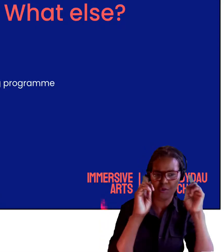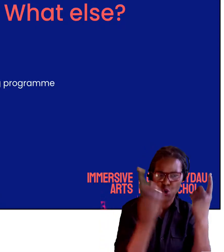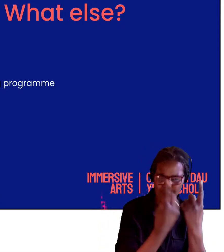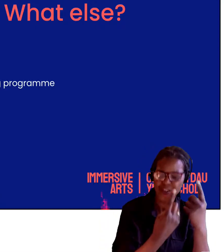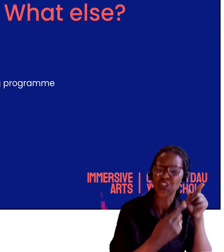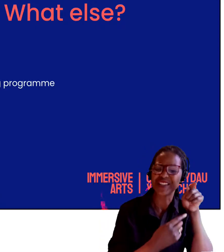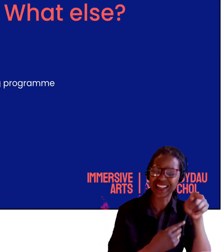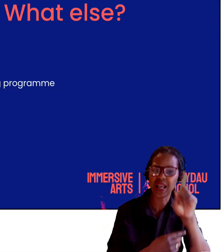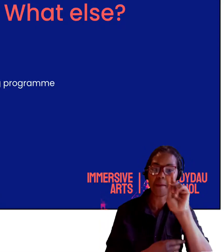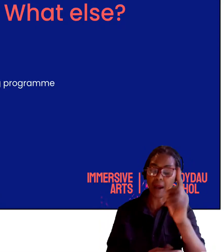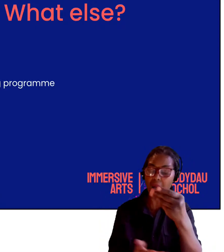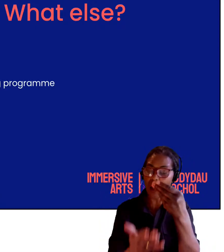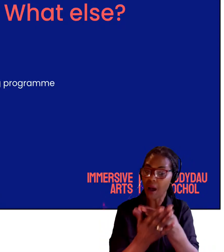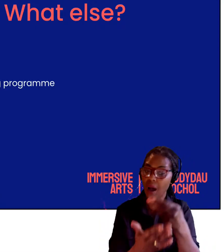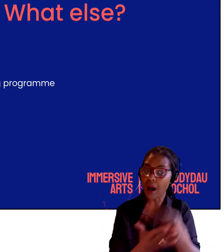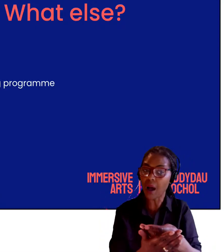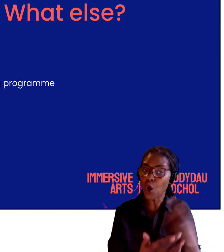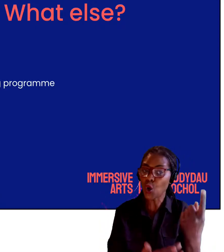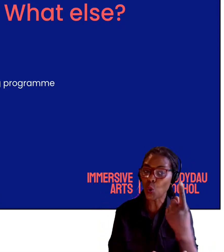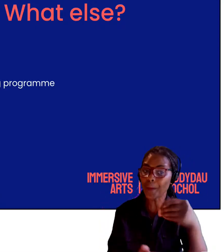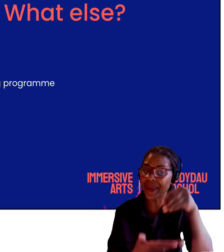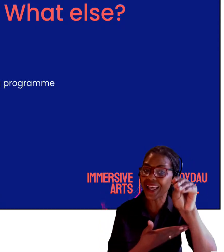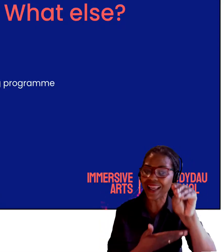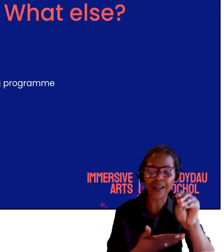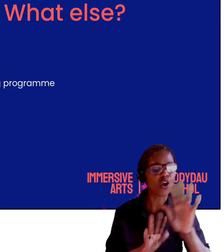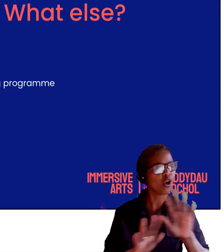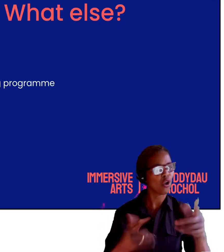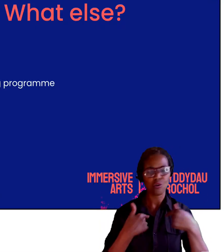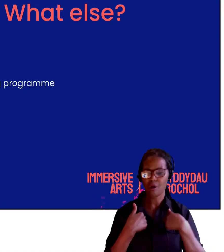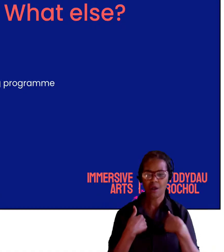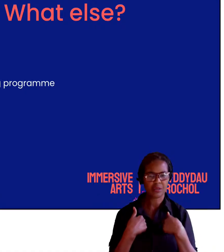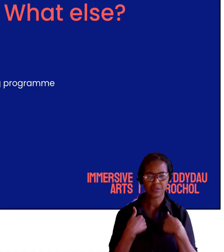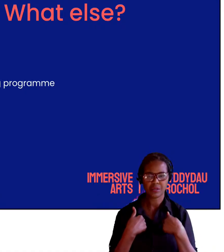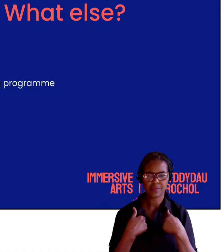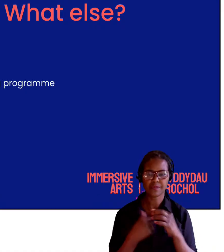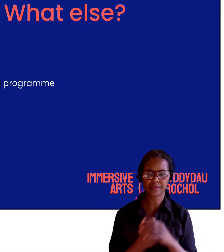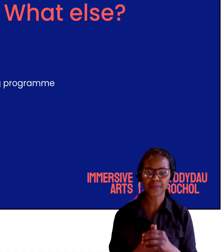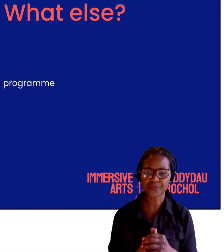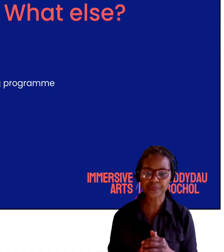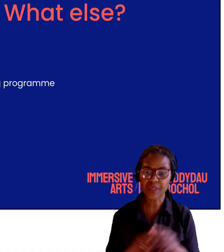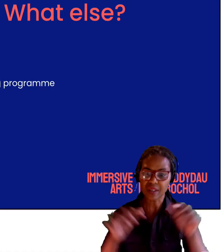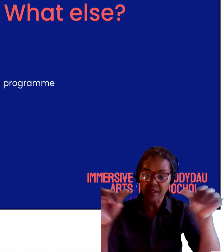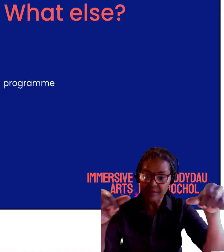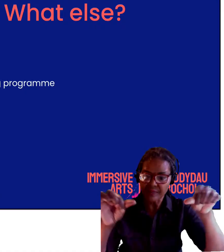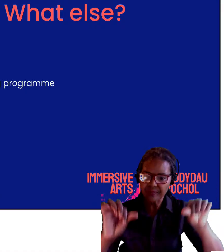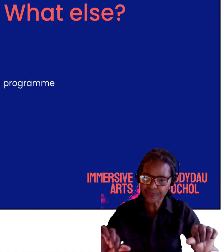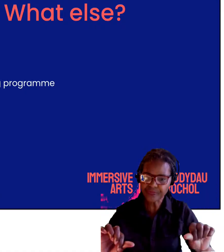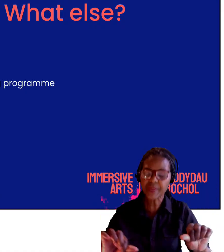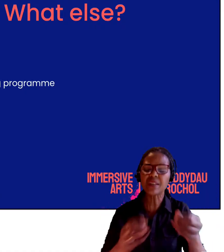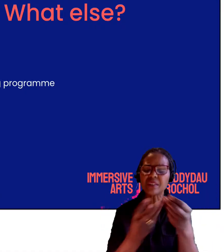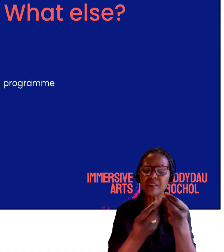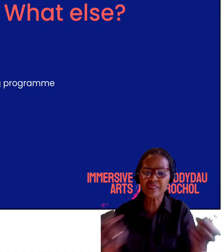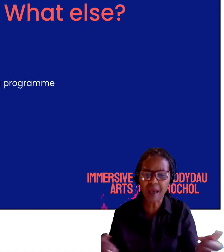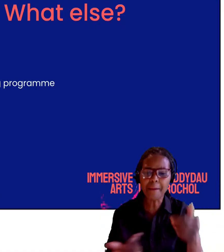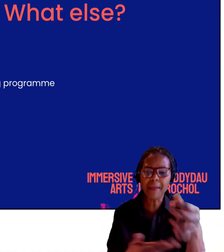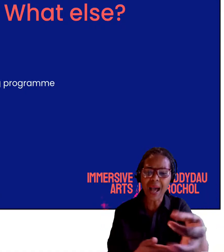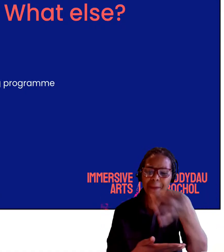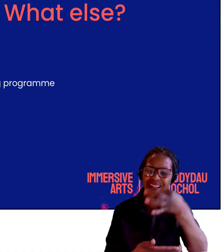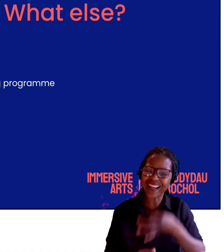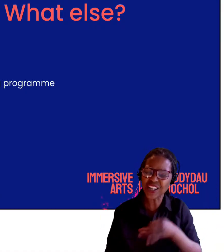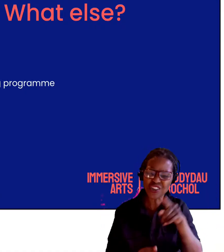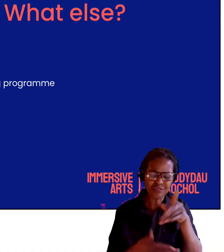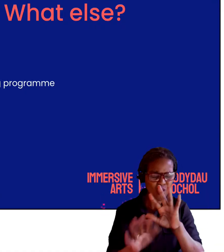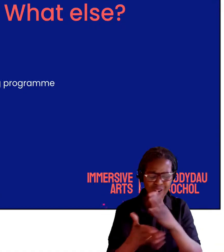costs are met elsewhere. And finally, unclear proposals. Some applicants spent large parts of